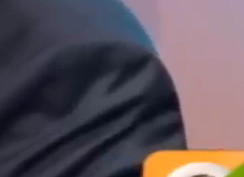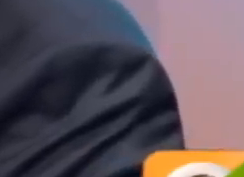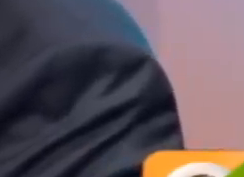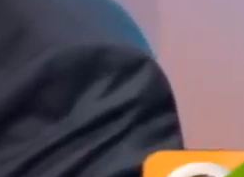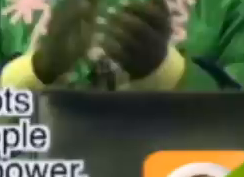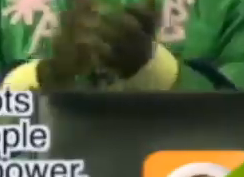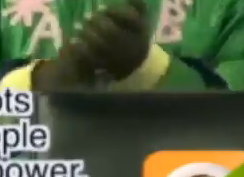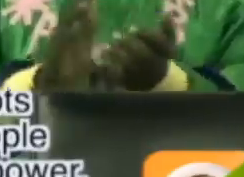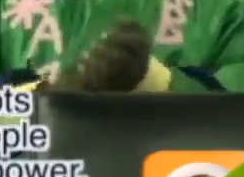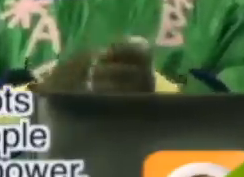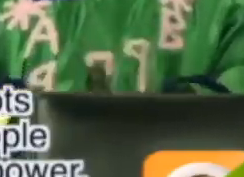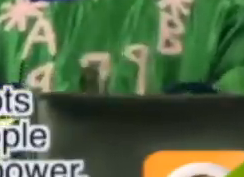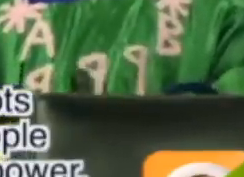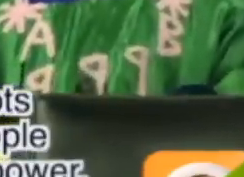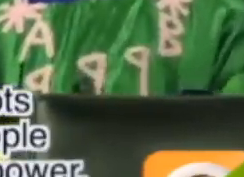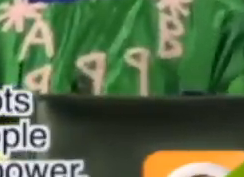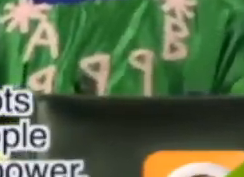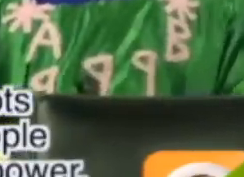will be a torrent.